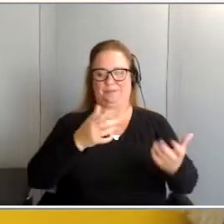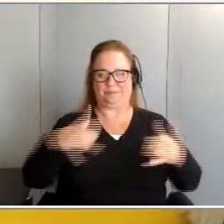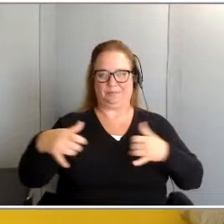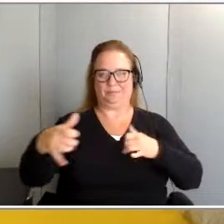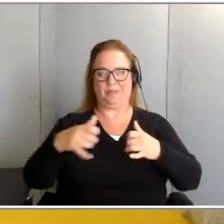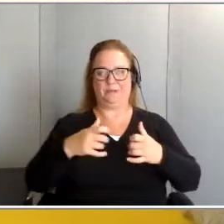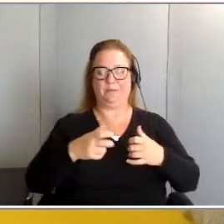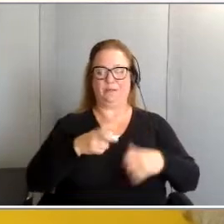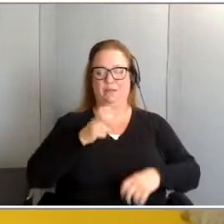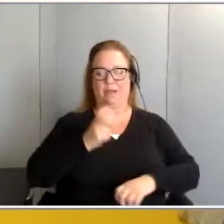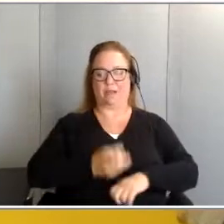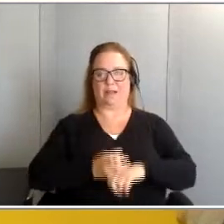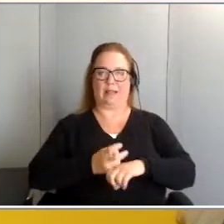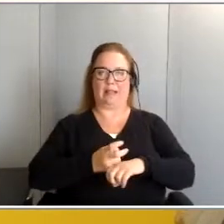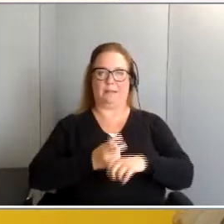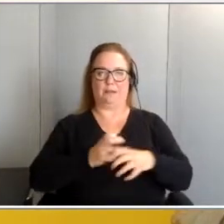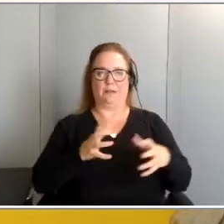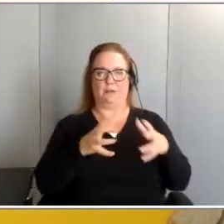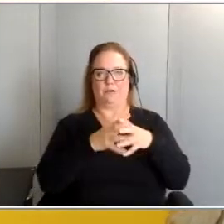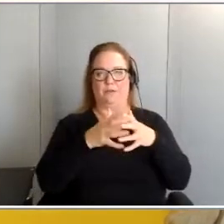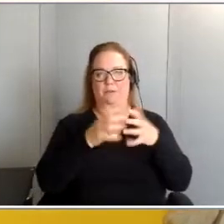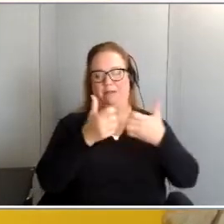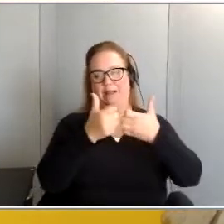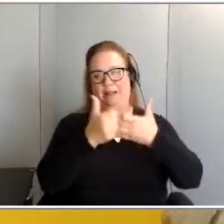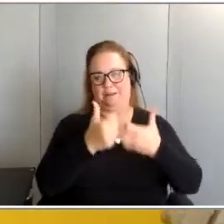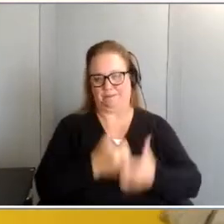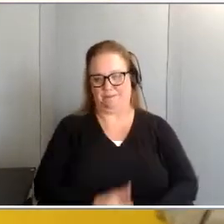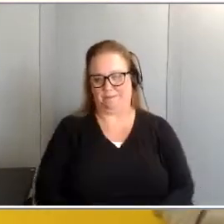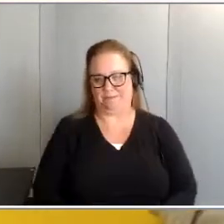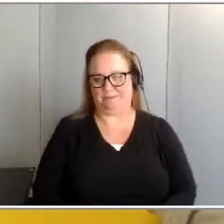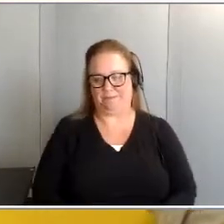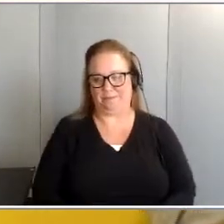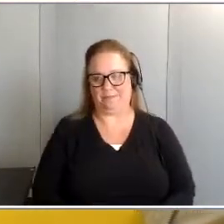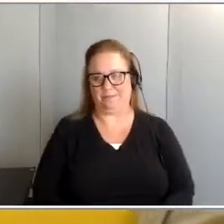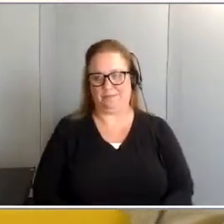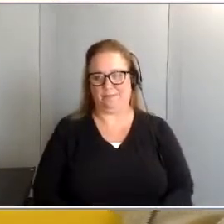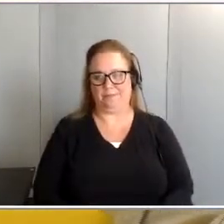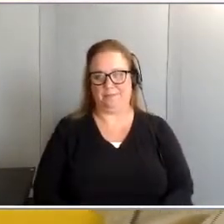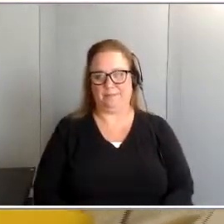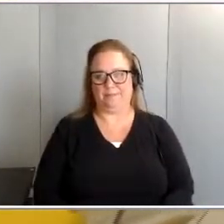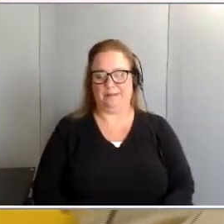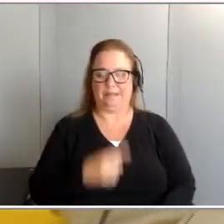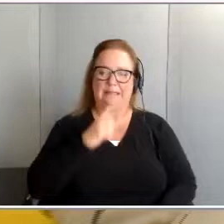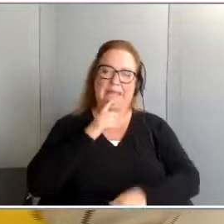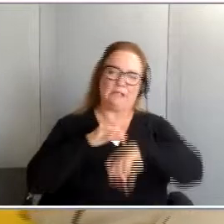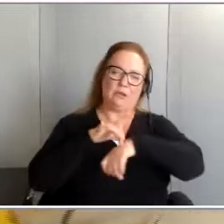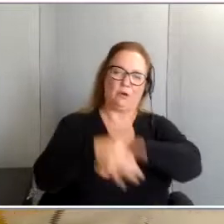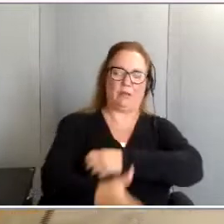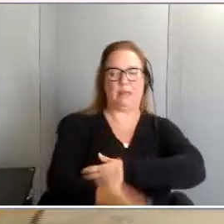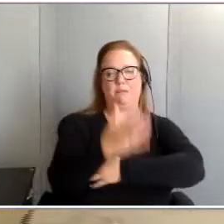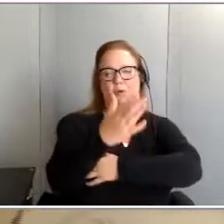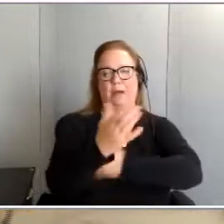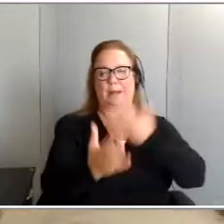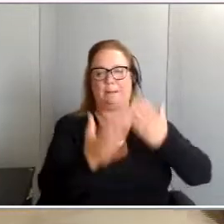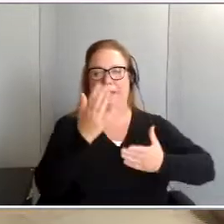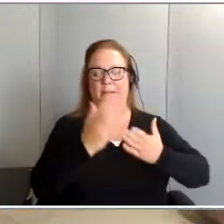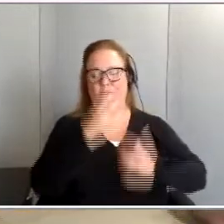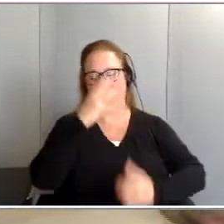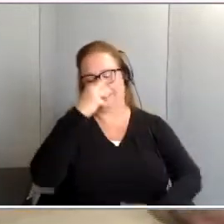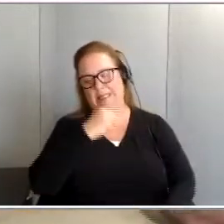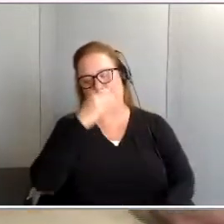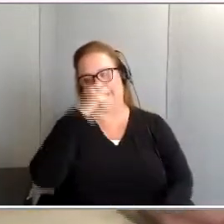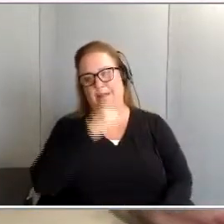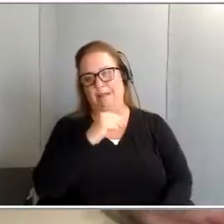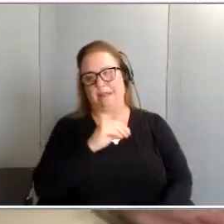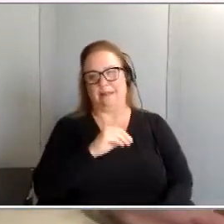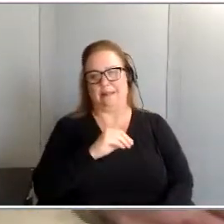she'll watch a full ball game, So. Well, some might say, well, it's early in the morning and maybe she's just dozing a little bit, sleeping a